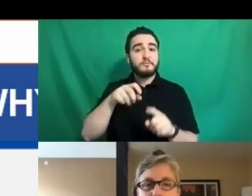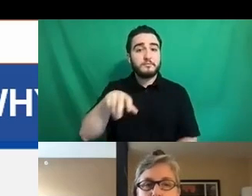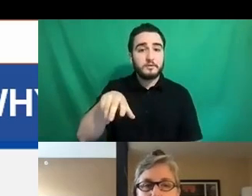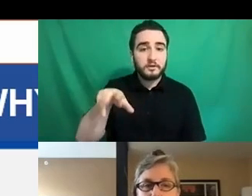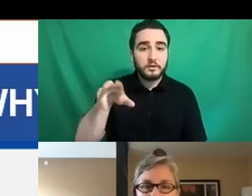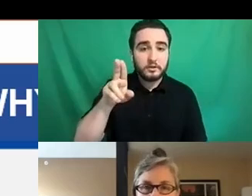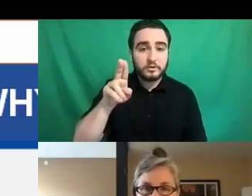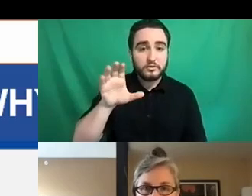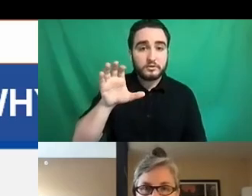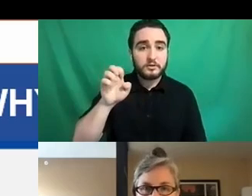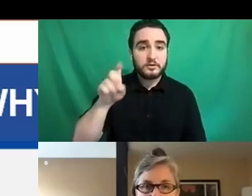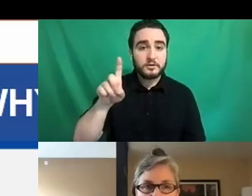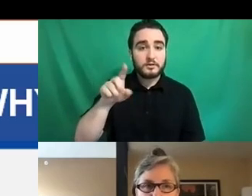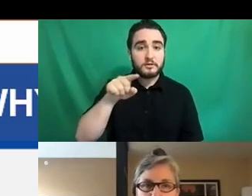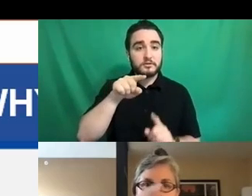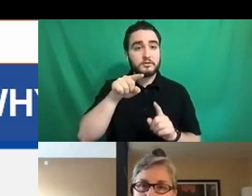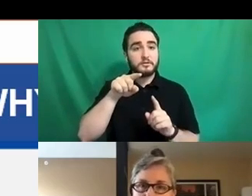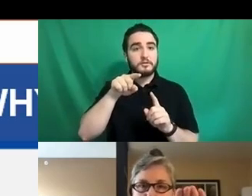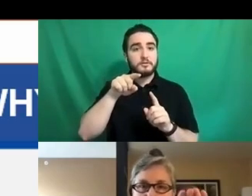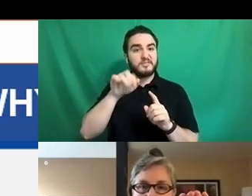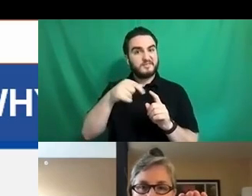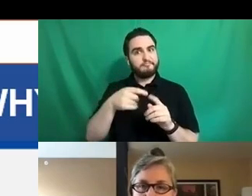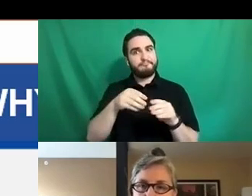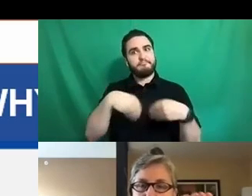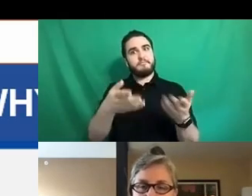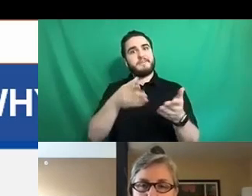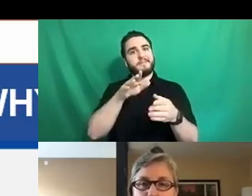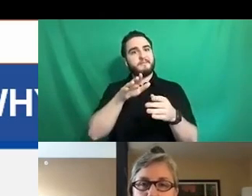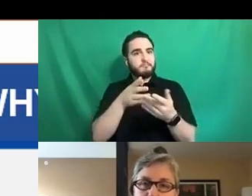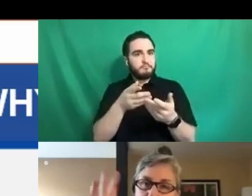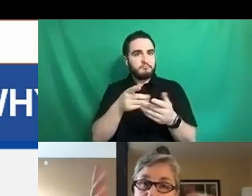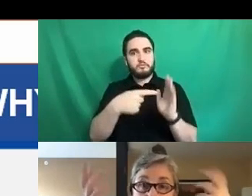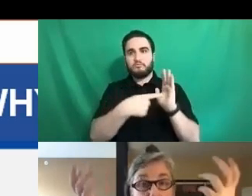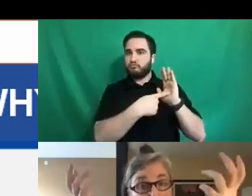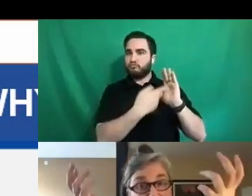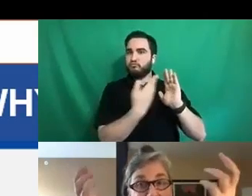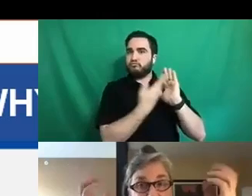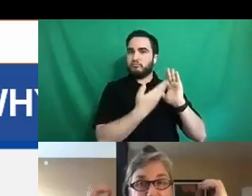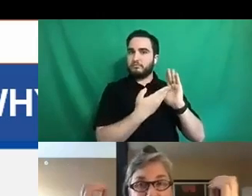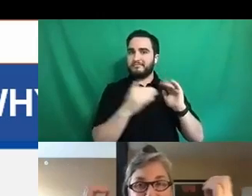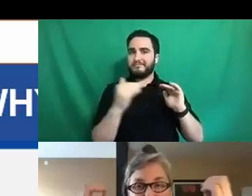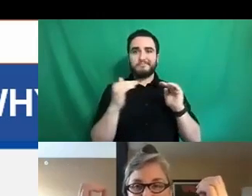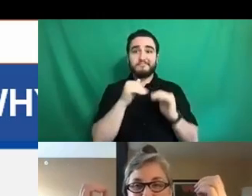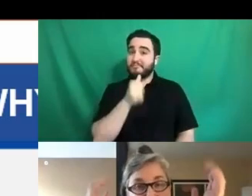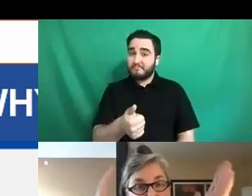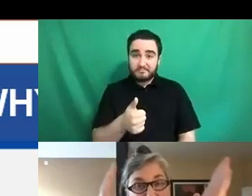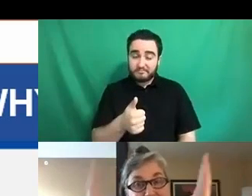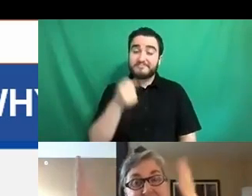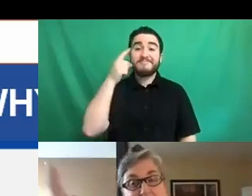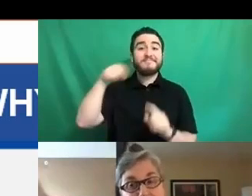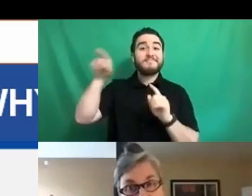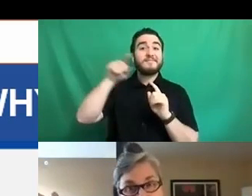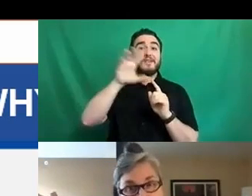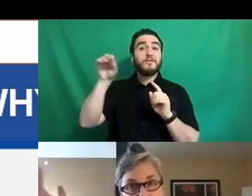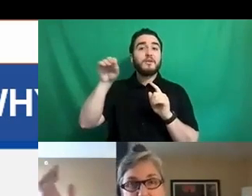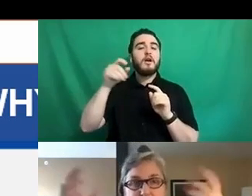you're giving them this information to say that there's inequity exists, and companies now really understand, right? It's diversity,